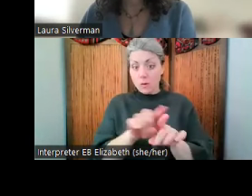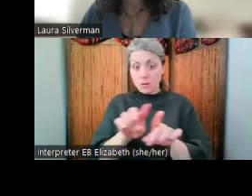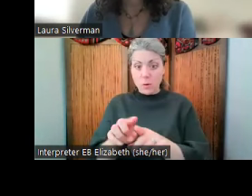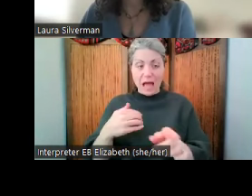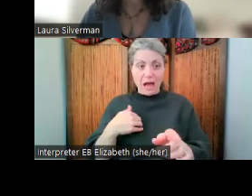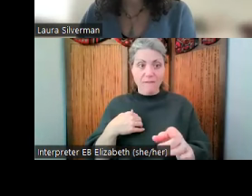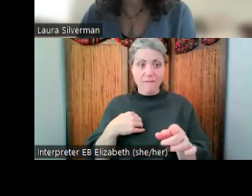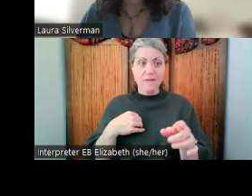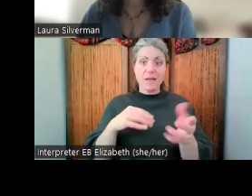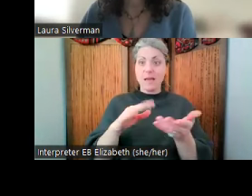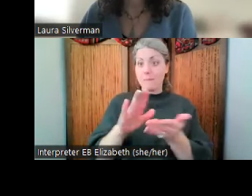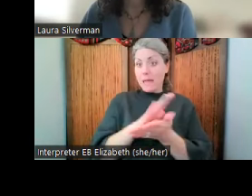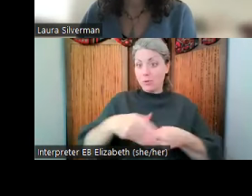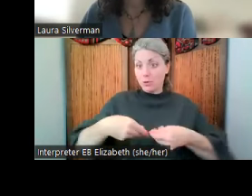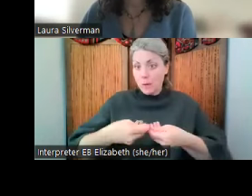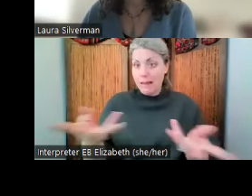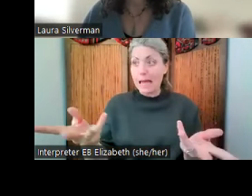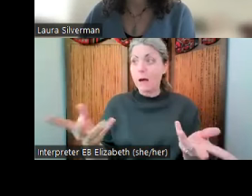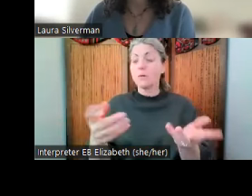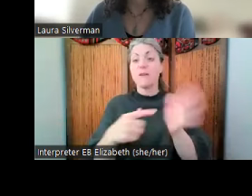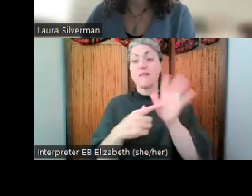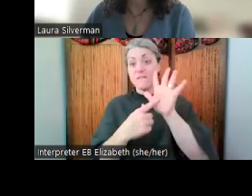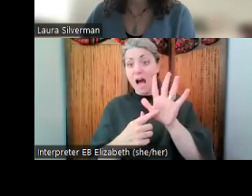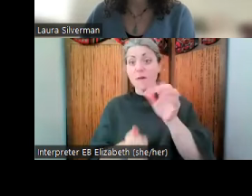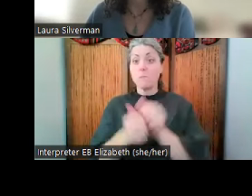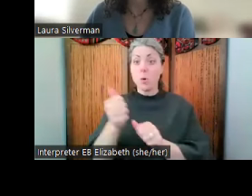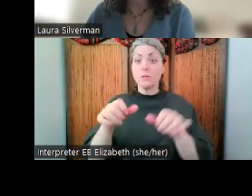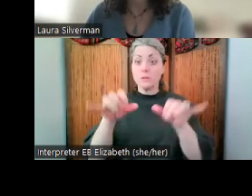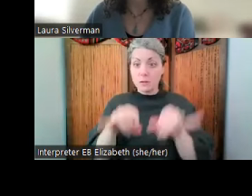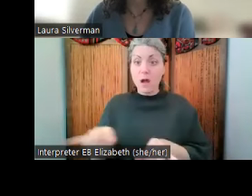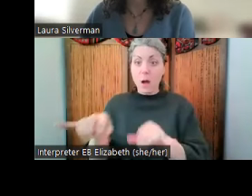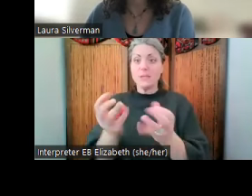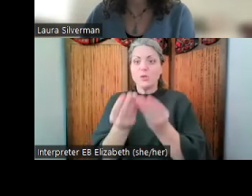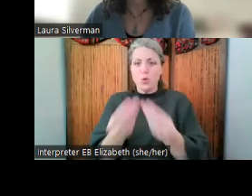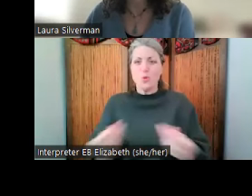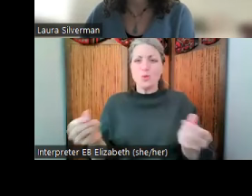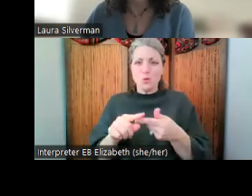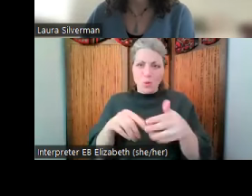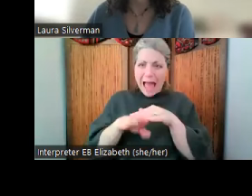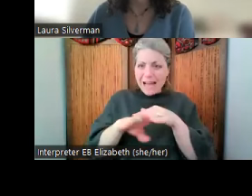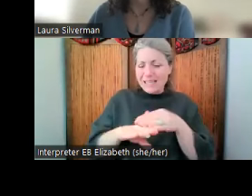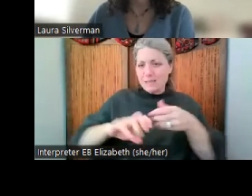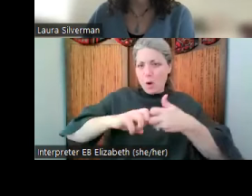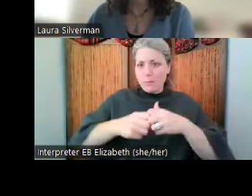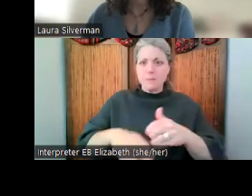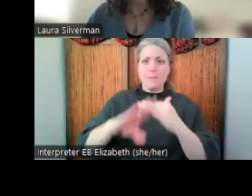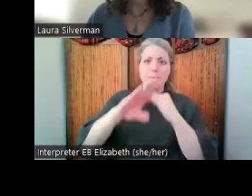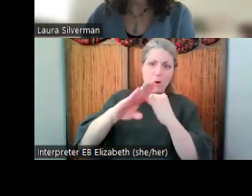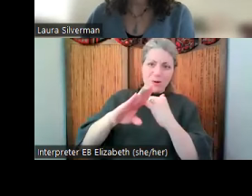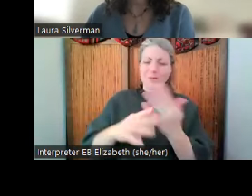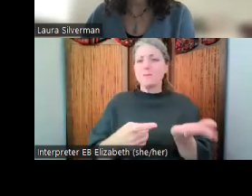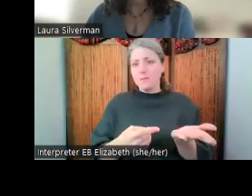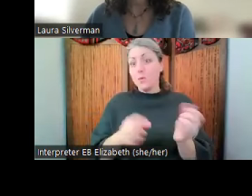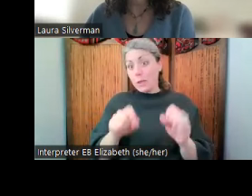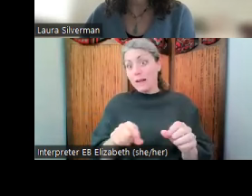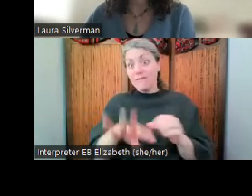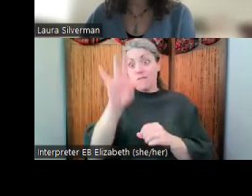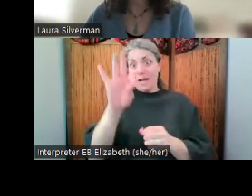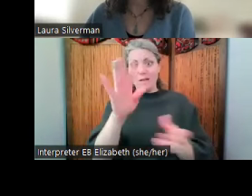5 solutions for the 5 most common ADA access problems at polling places. And so these are just